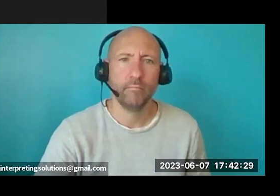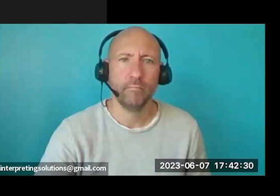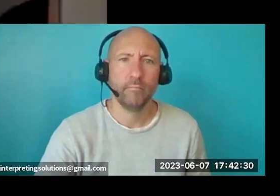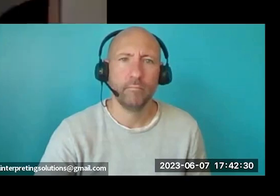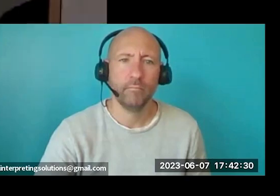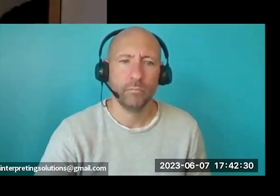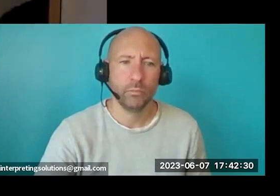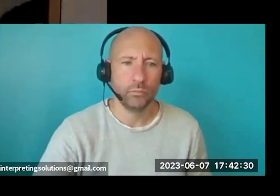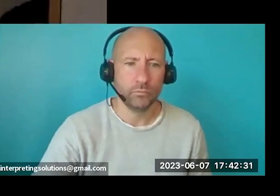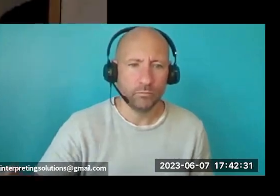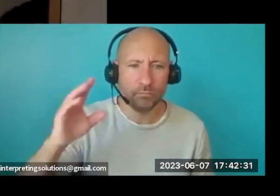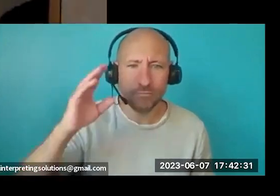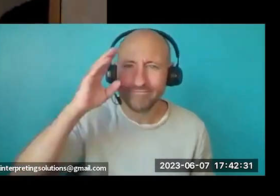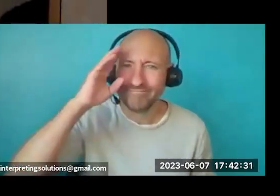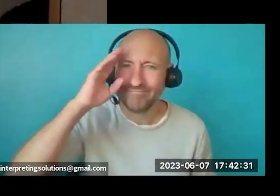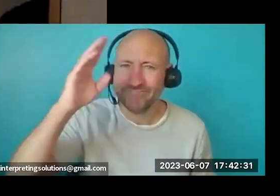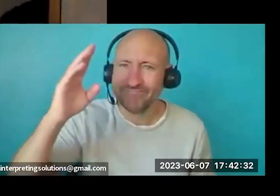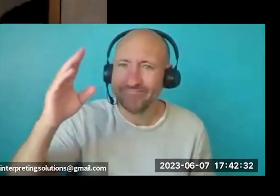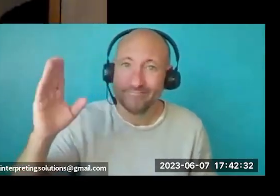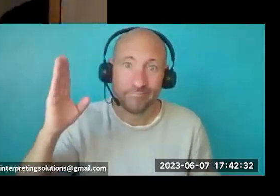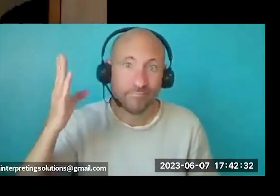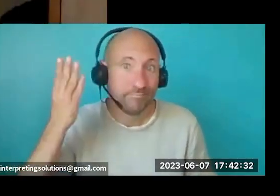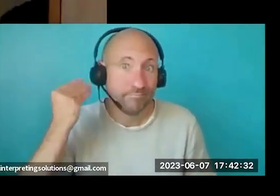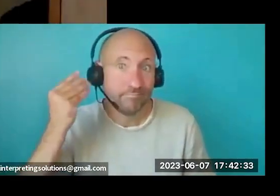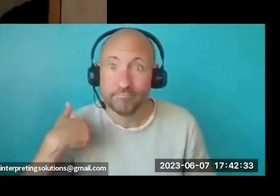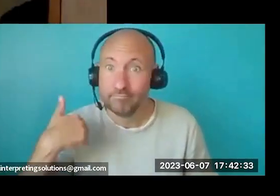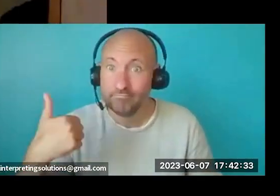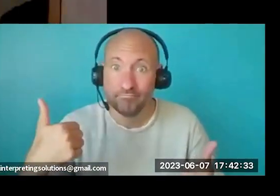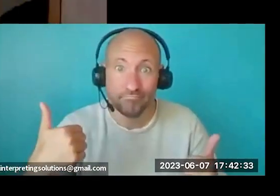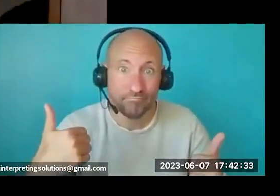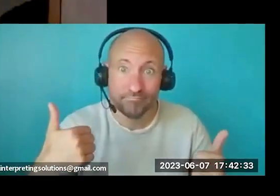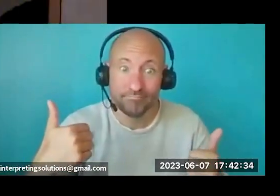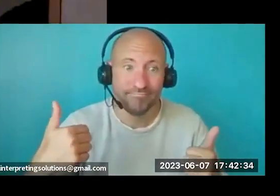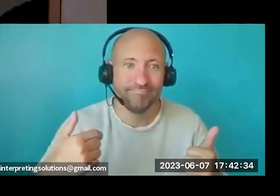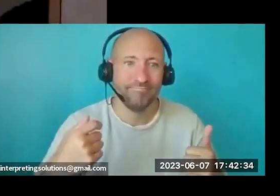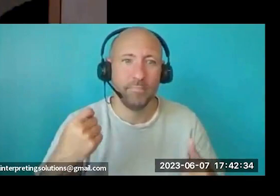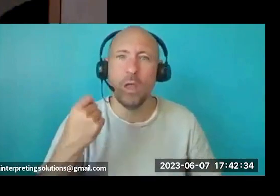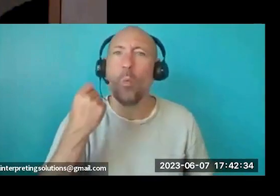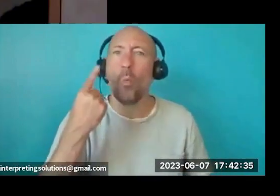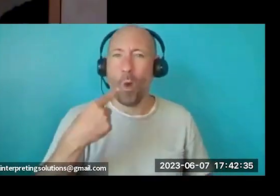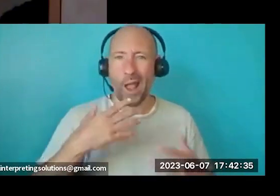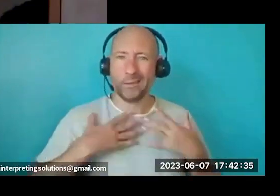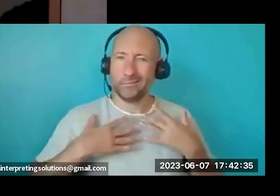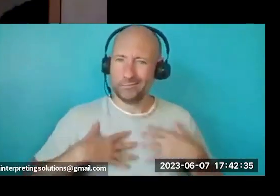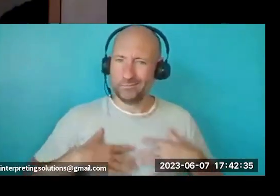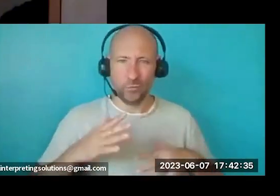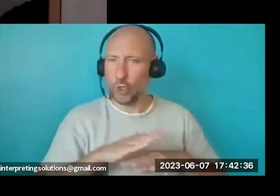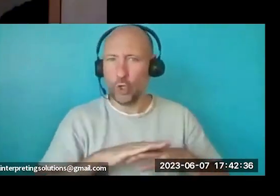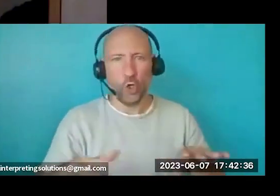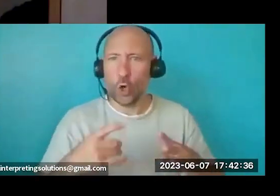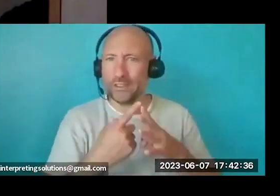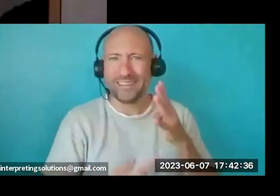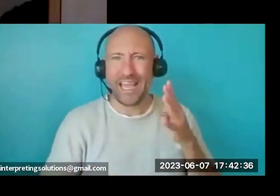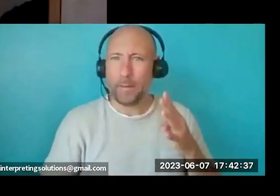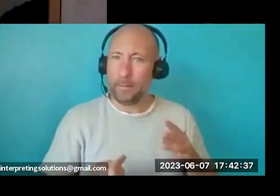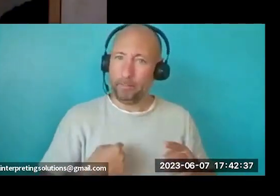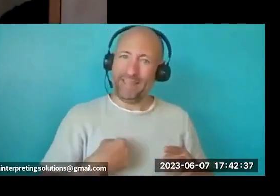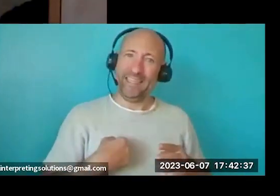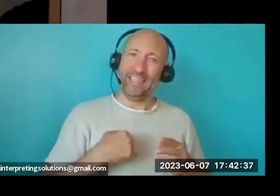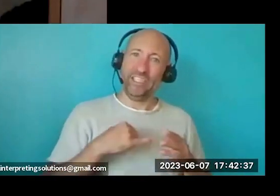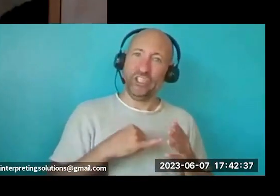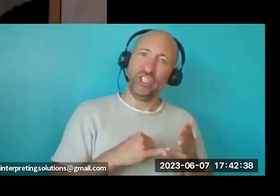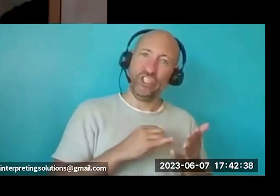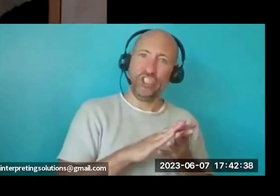Hey, everyone. I'm not sure if you can hear me. My name's Lucy. I'm a white, non-disabled person. My pronouns are she, her, they,